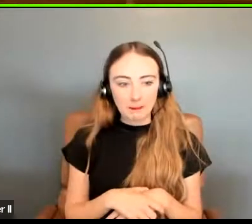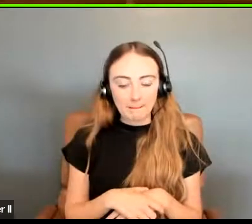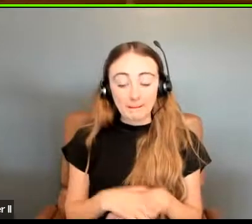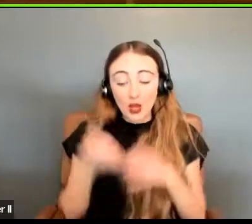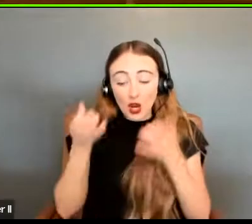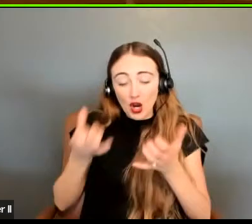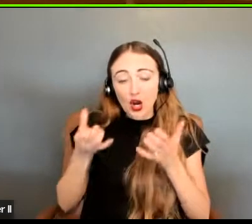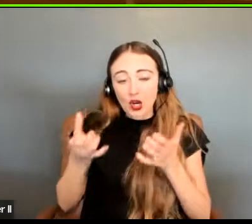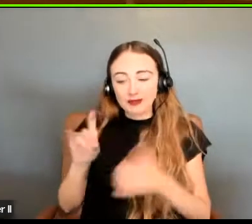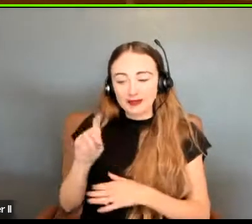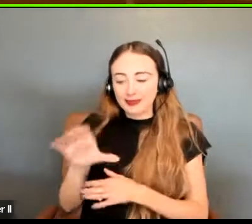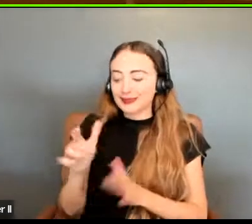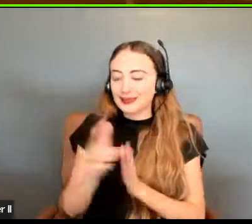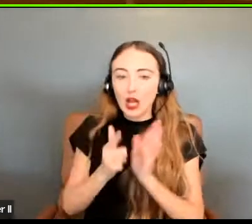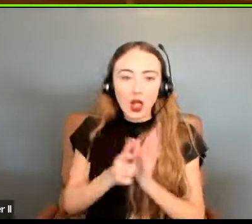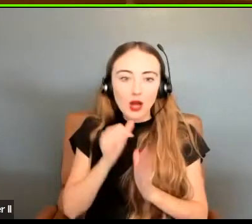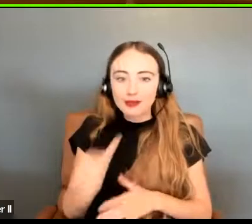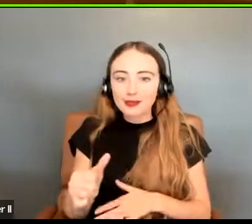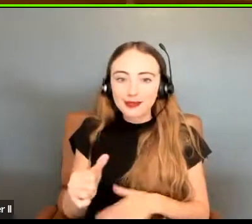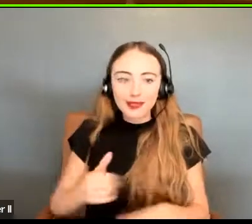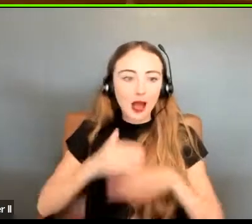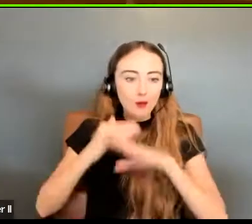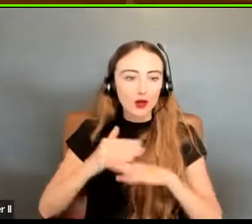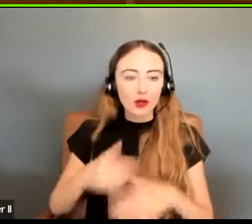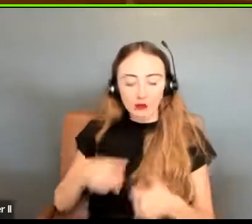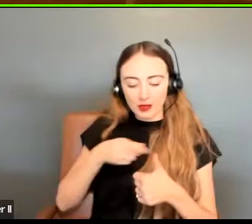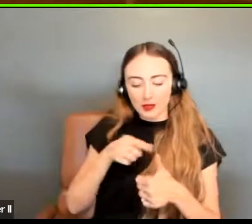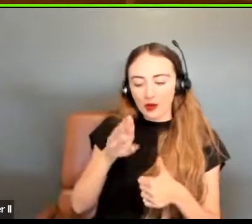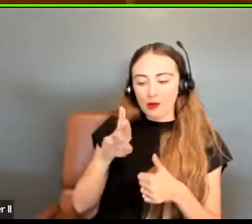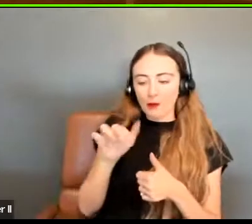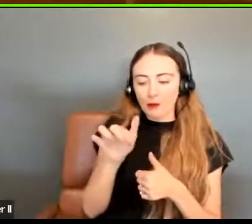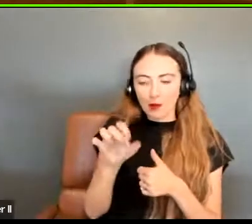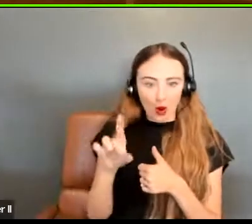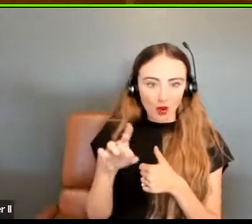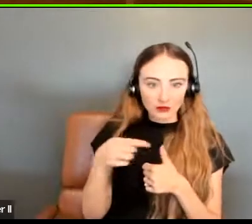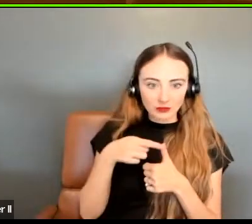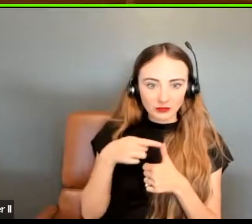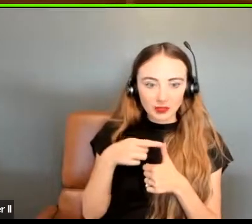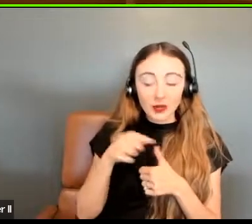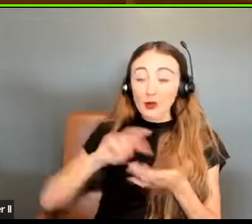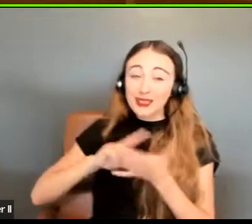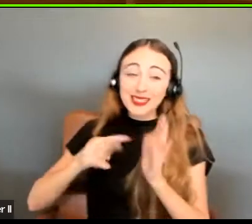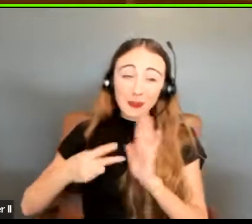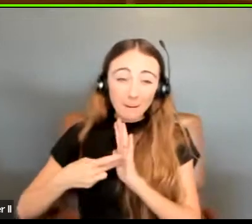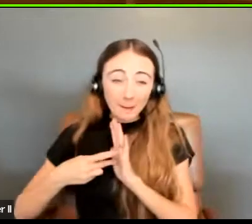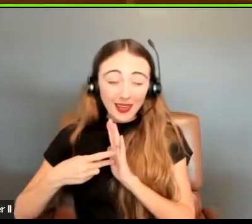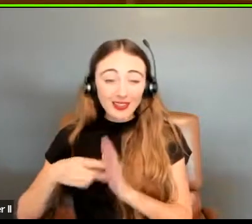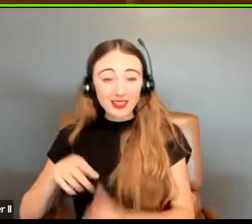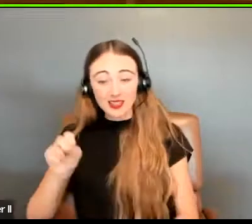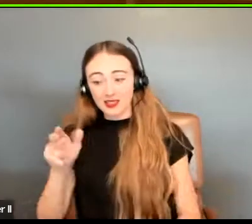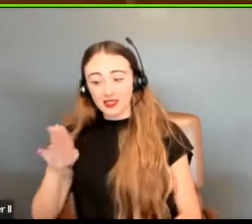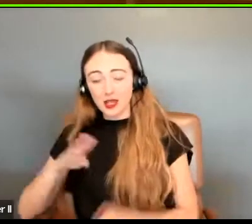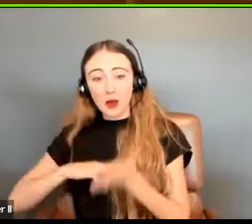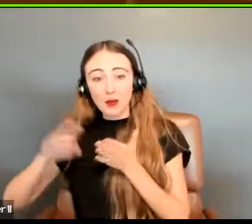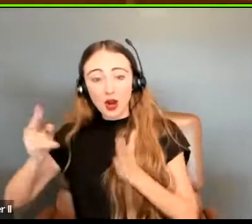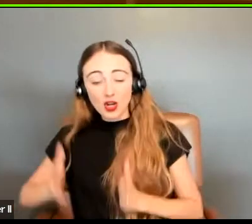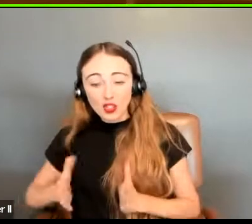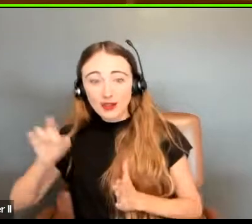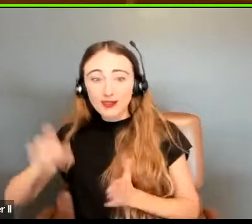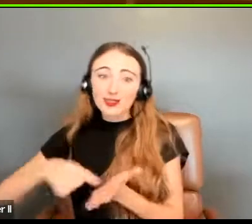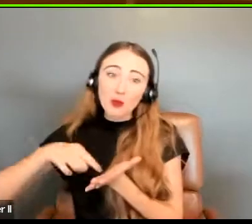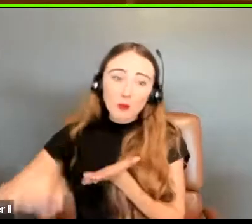Currently, district law does not prohibit broad form indemnity clauses, which means a subcontractor may have to pay for damages, losses, or